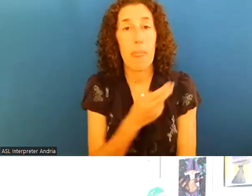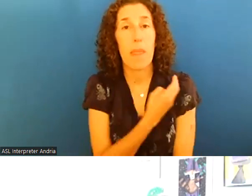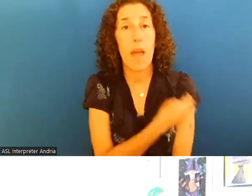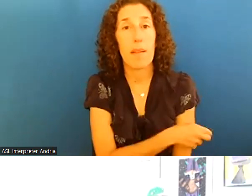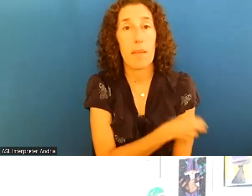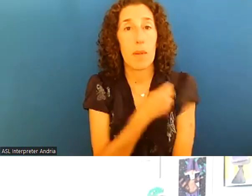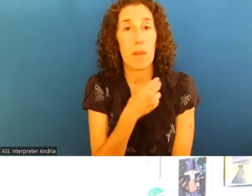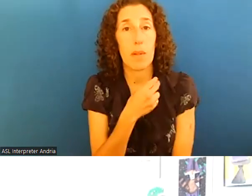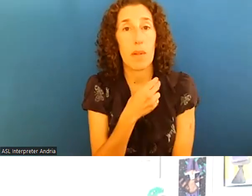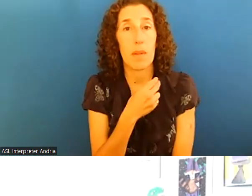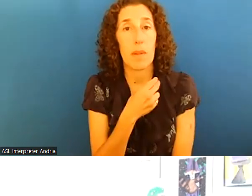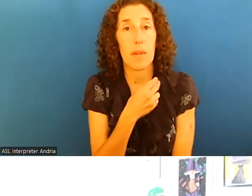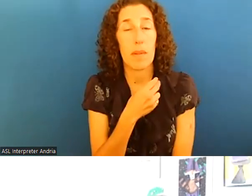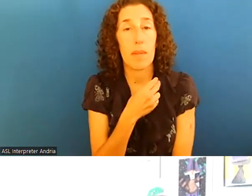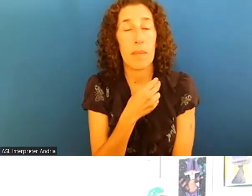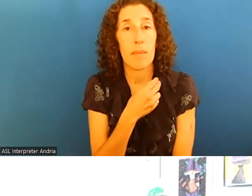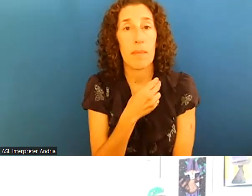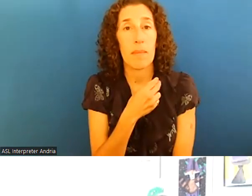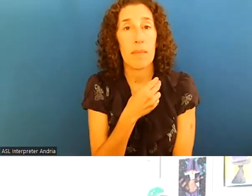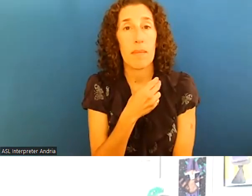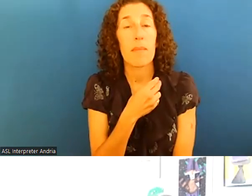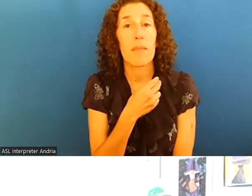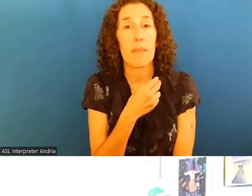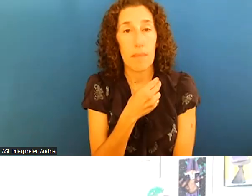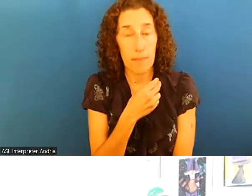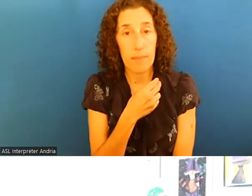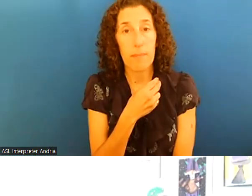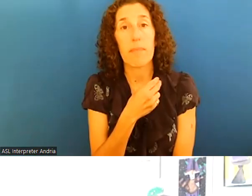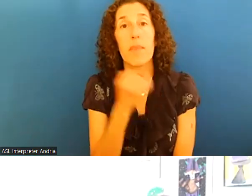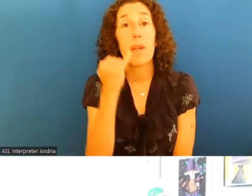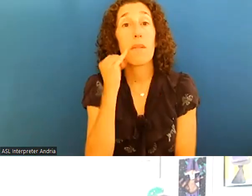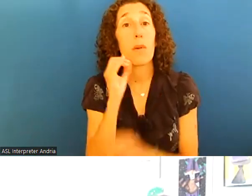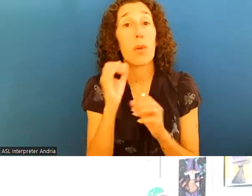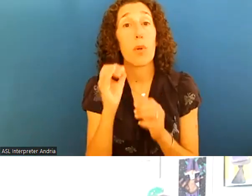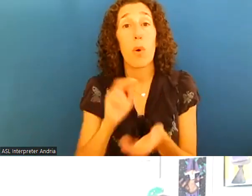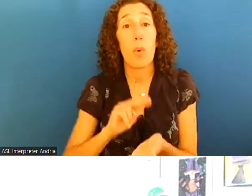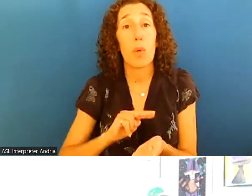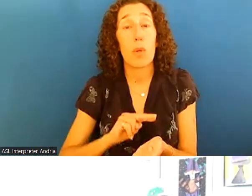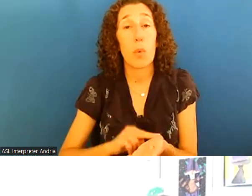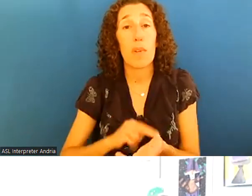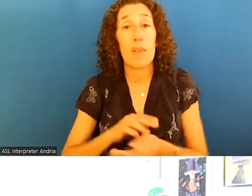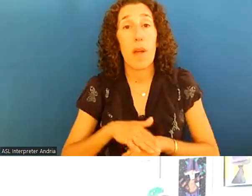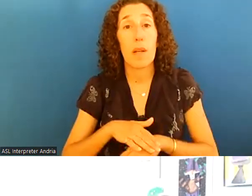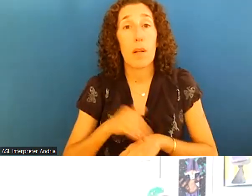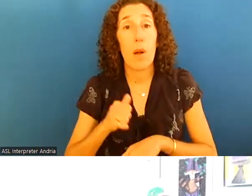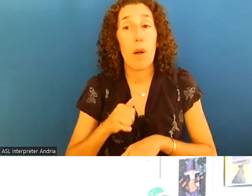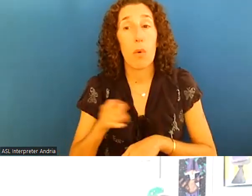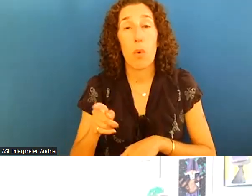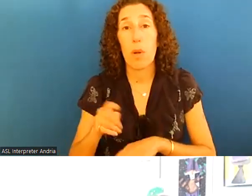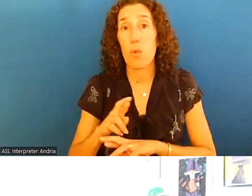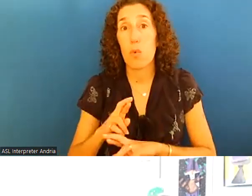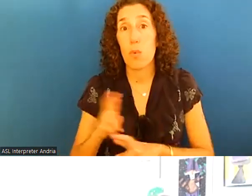scheduled for a little bit later in the day if we don't have a nurse on call at the moment or at the hospital to complete the